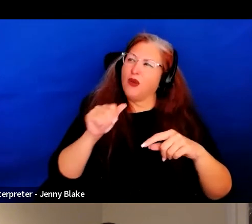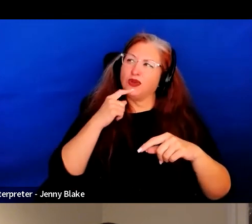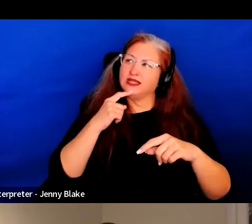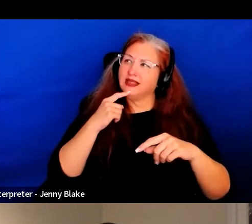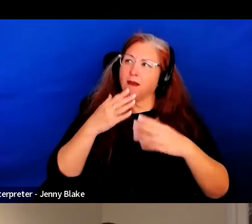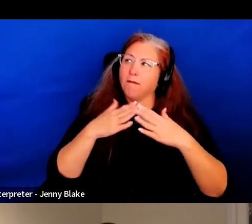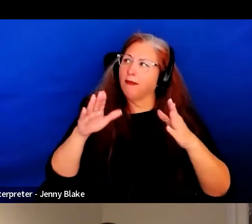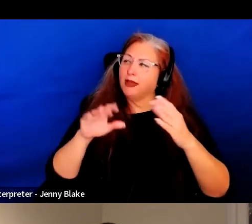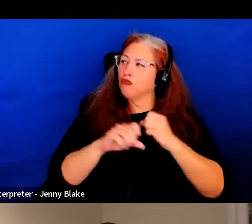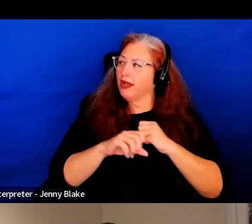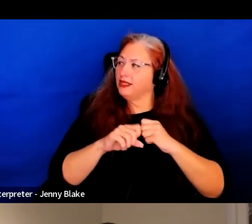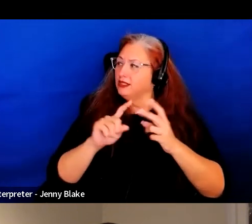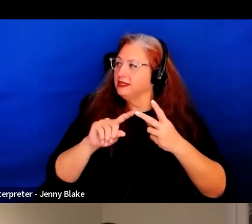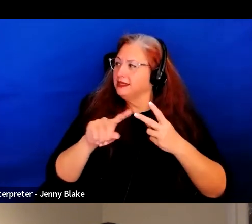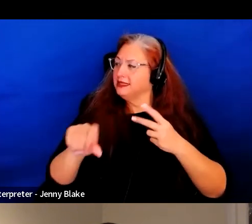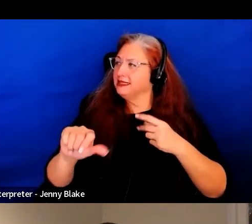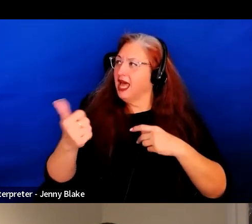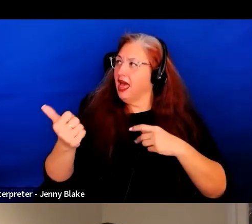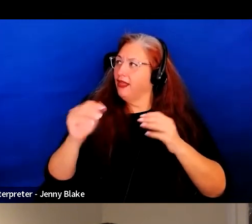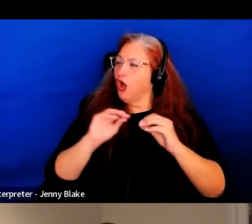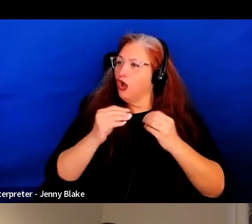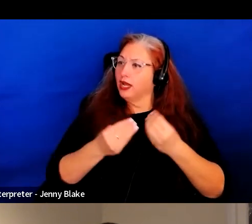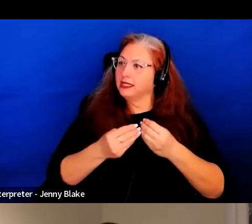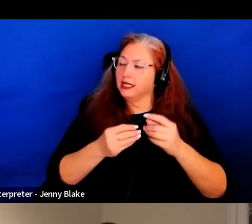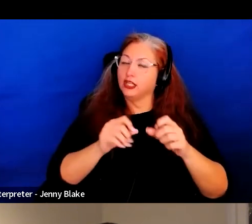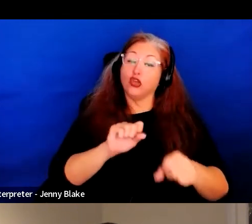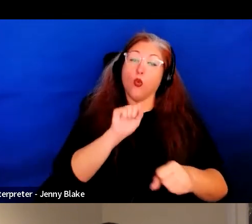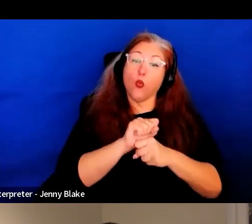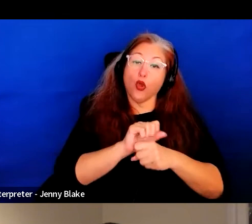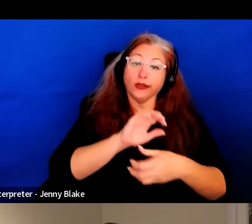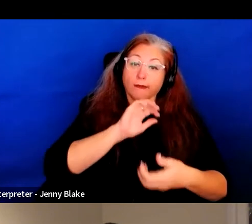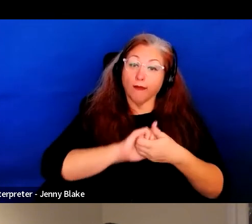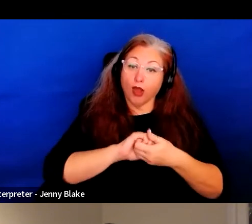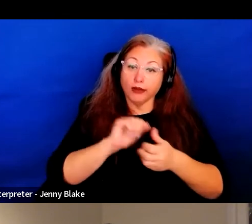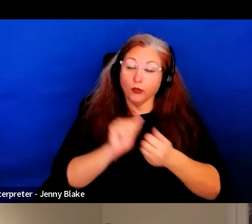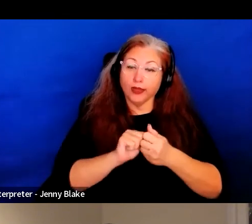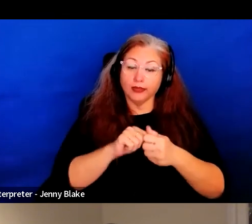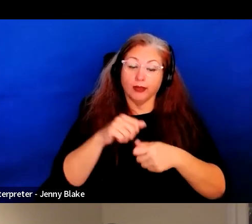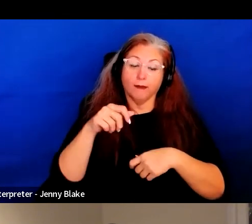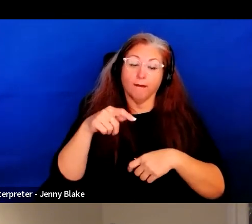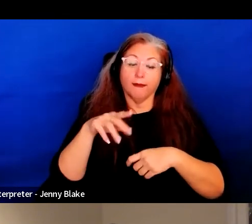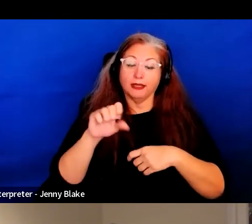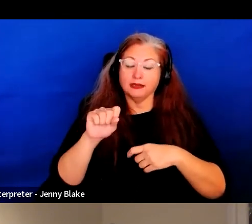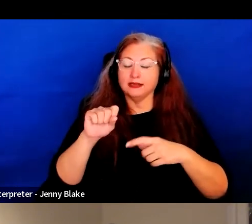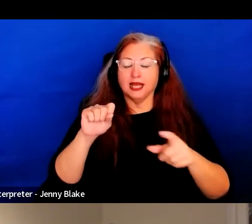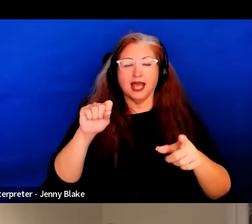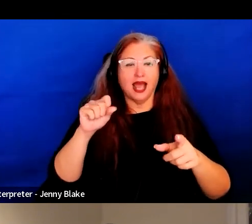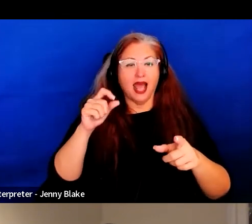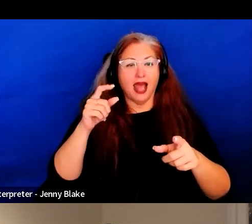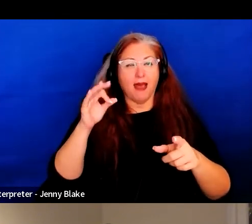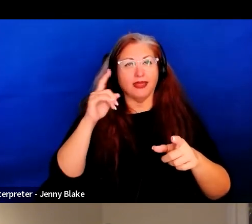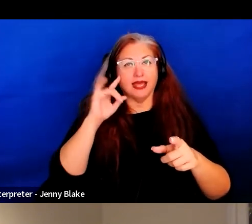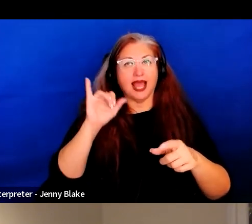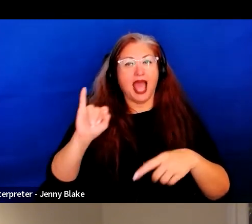it's other organizations that work with public broadcasting. That said, I think I'm thinking of